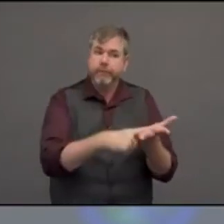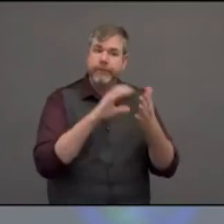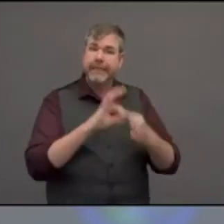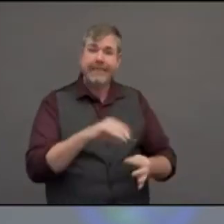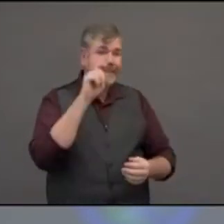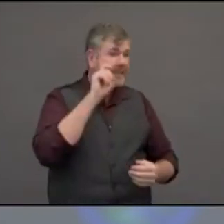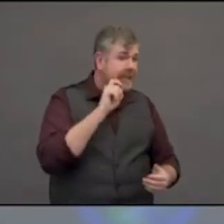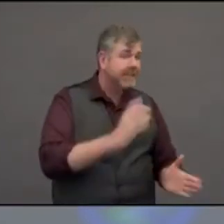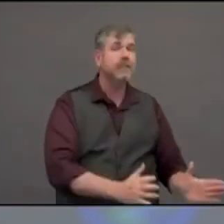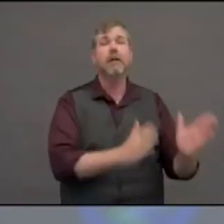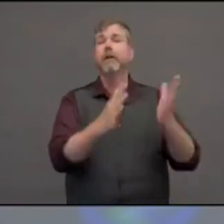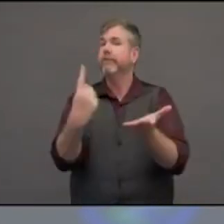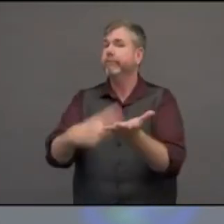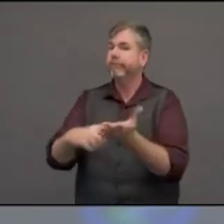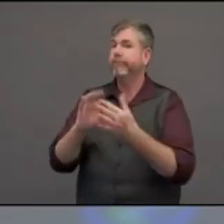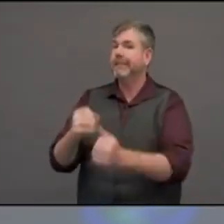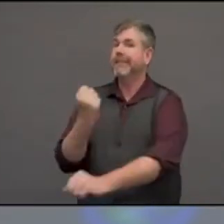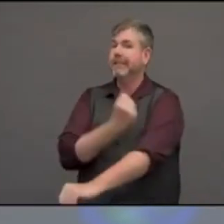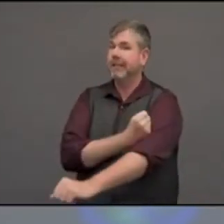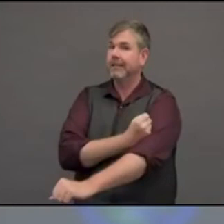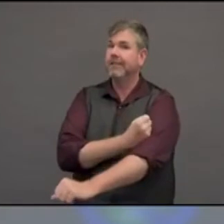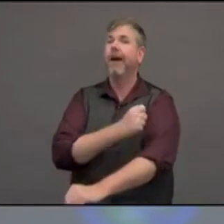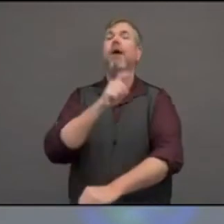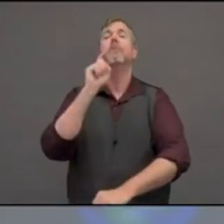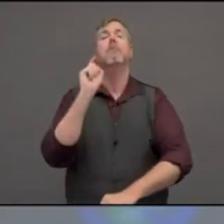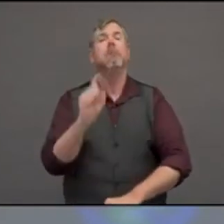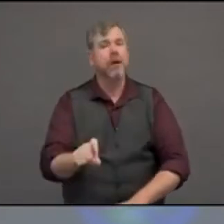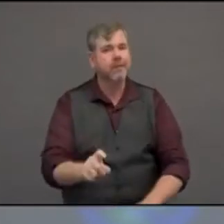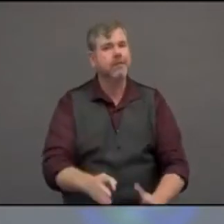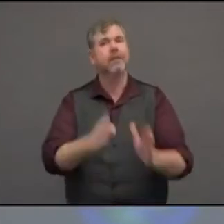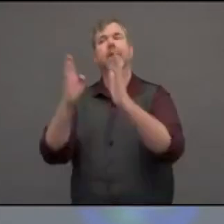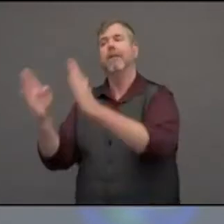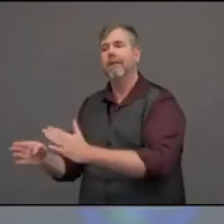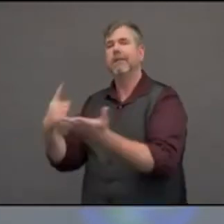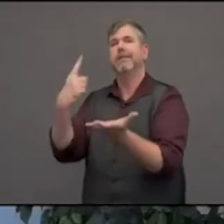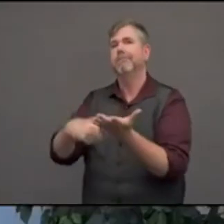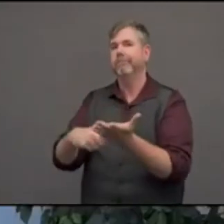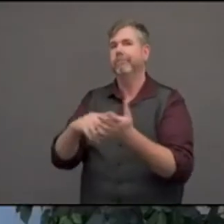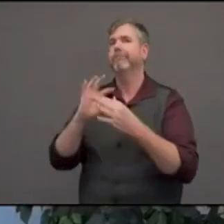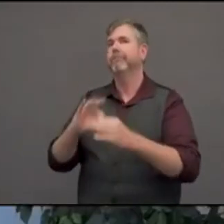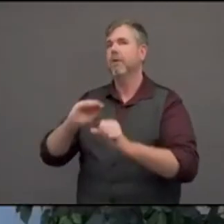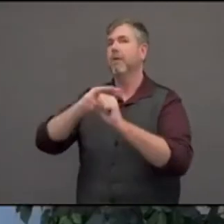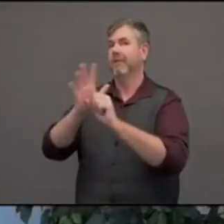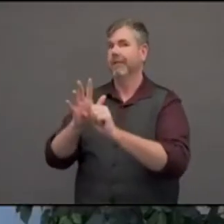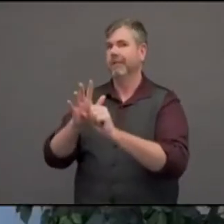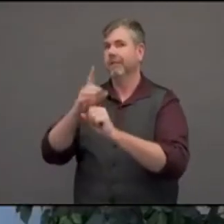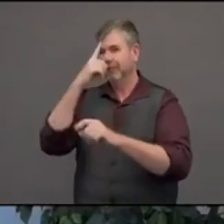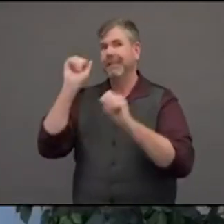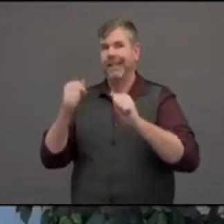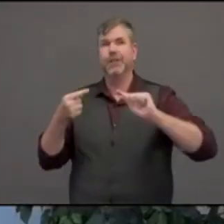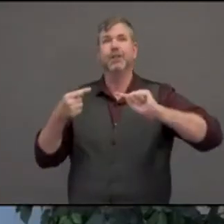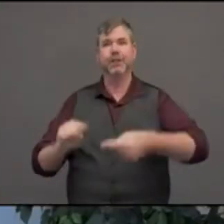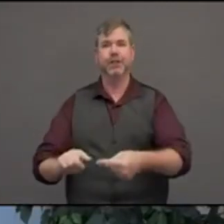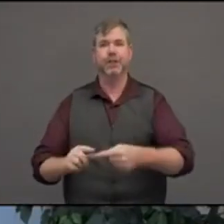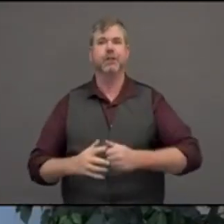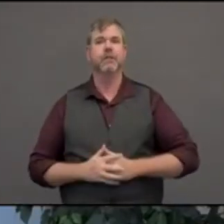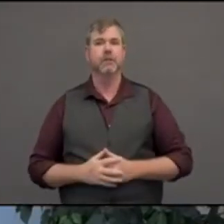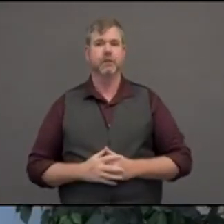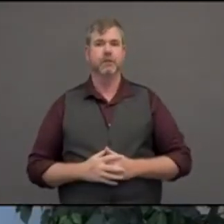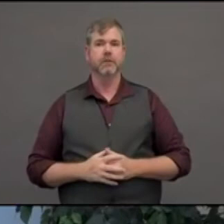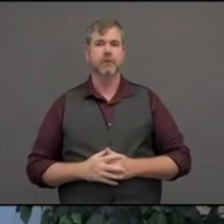really have a very severe case of this. We just don't know. Yeah, and that moves us on to our, the last